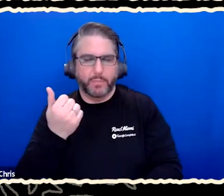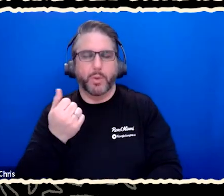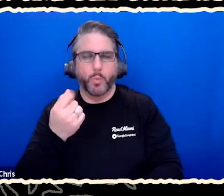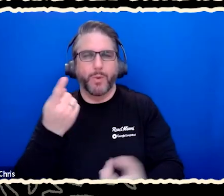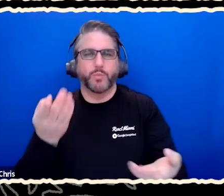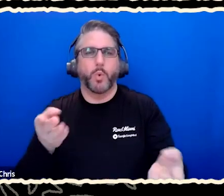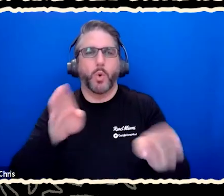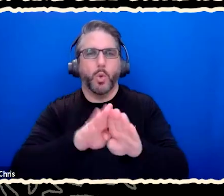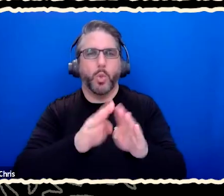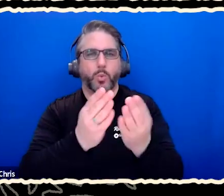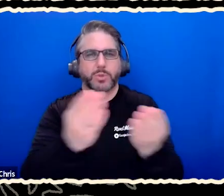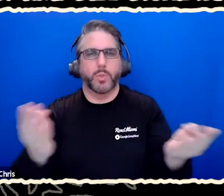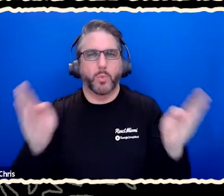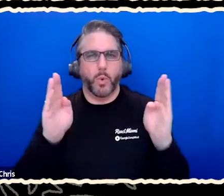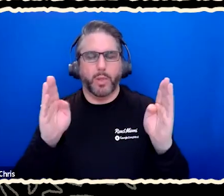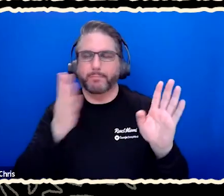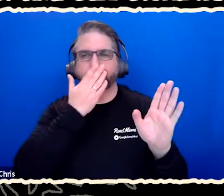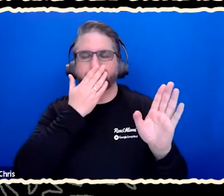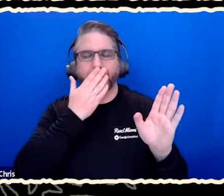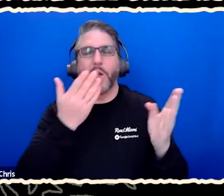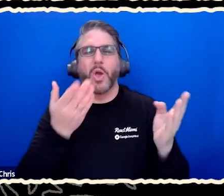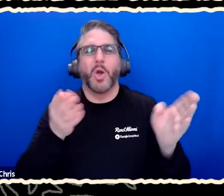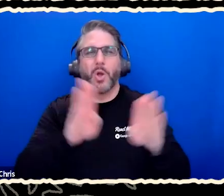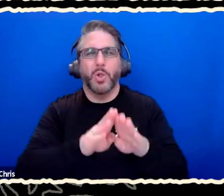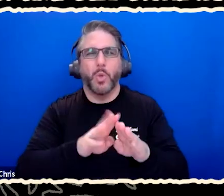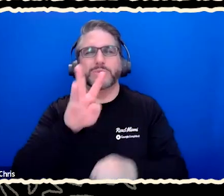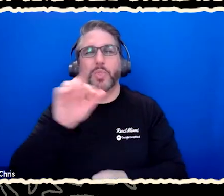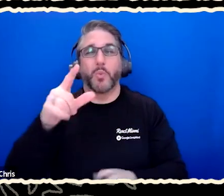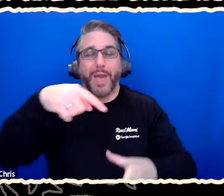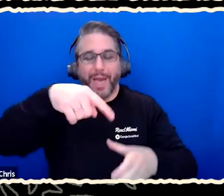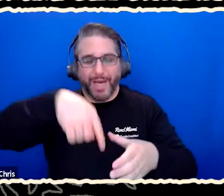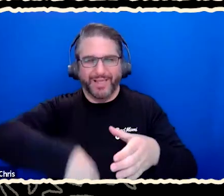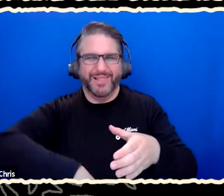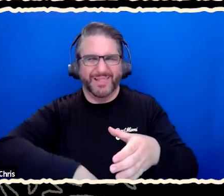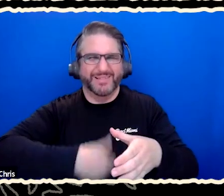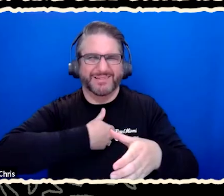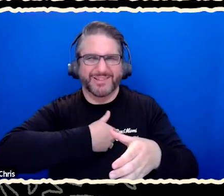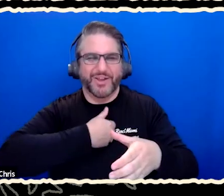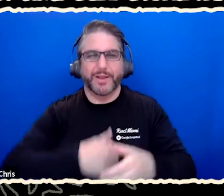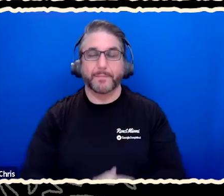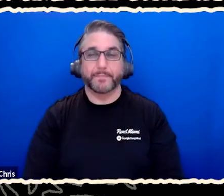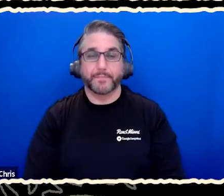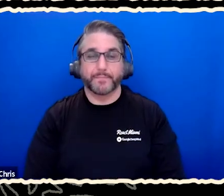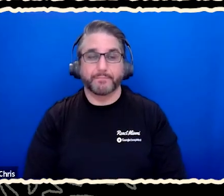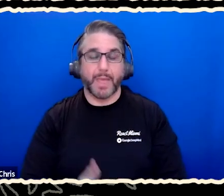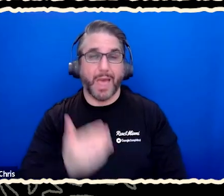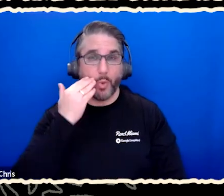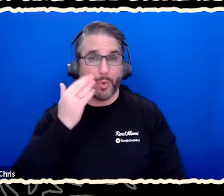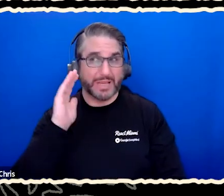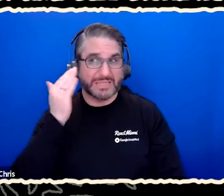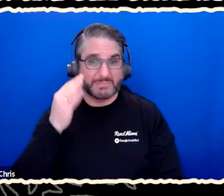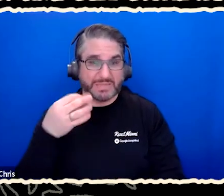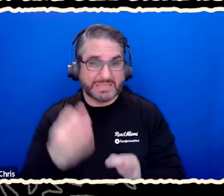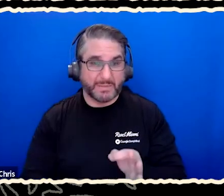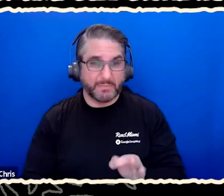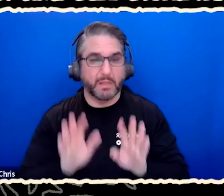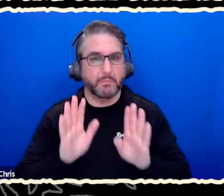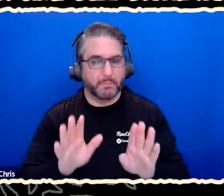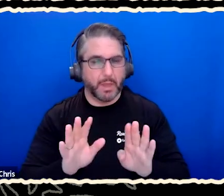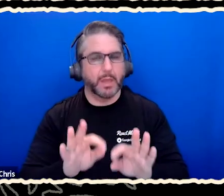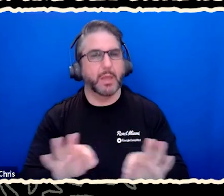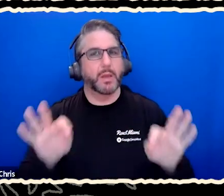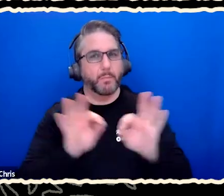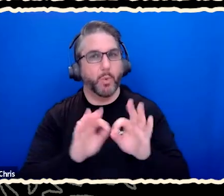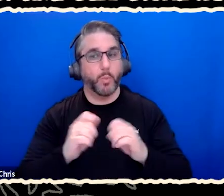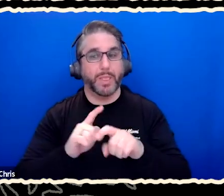well, sorry. So even though that sounds a little too simple as possible, but always mind your